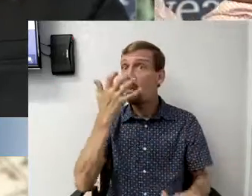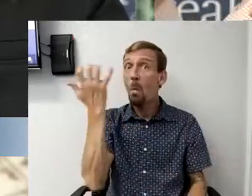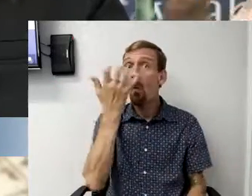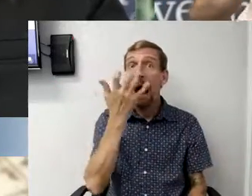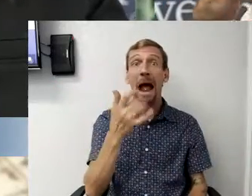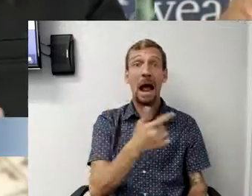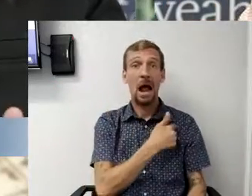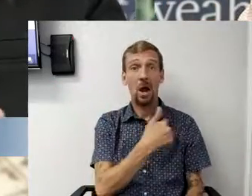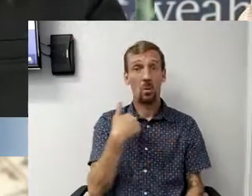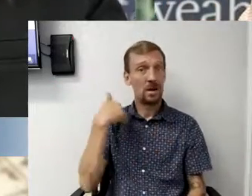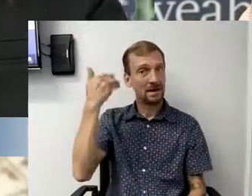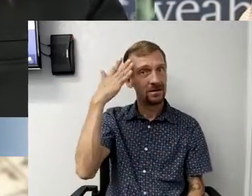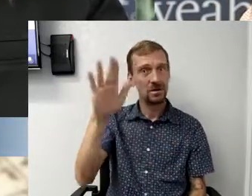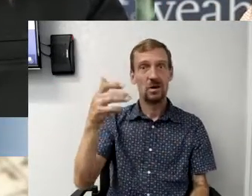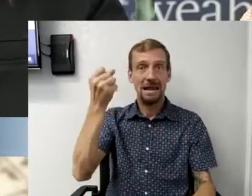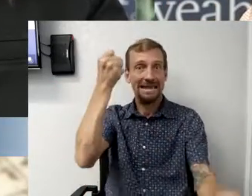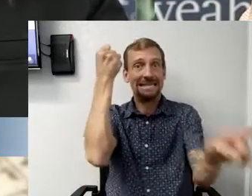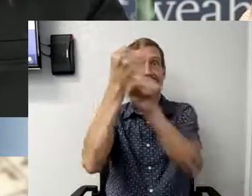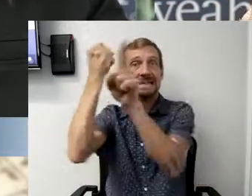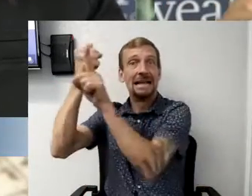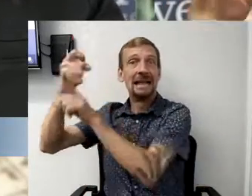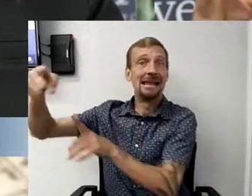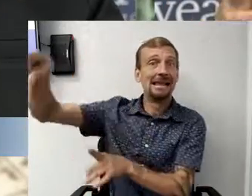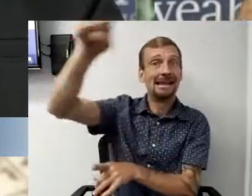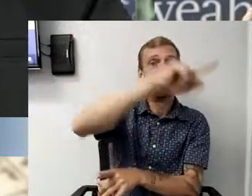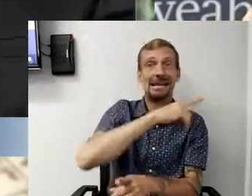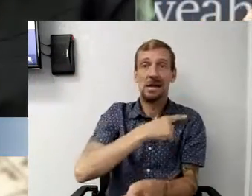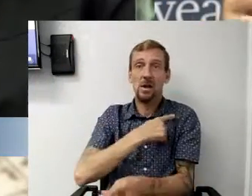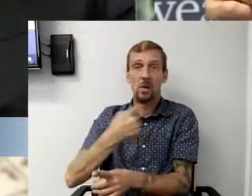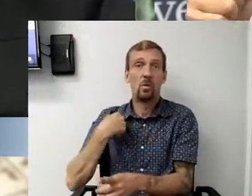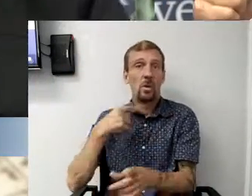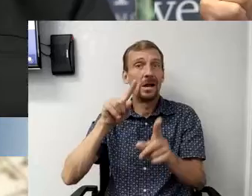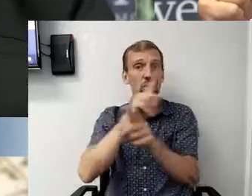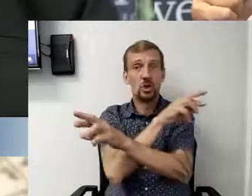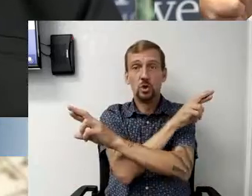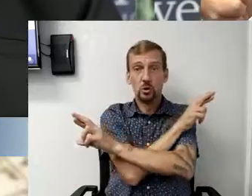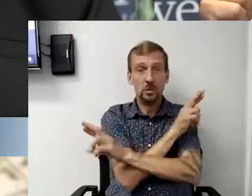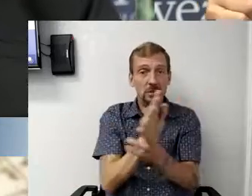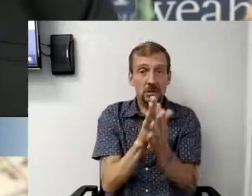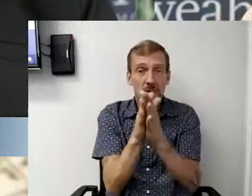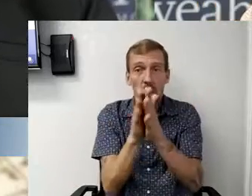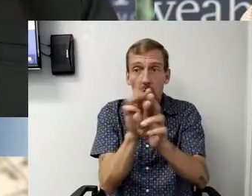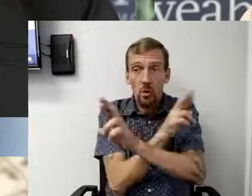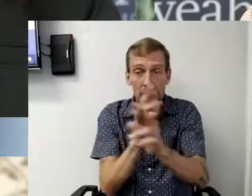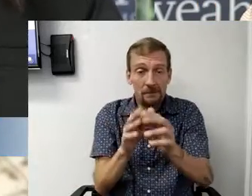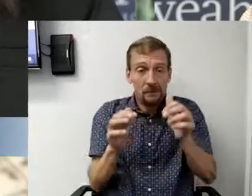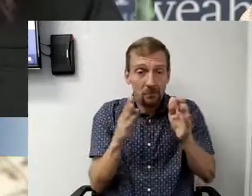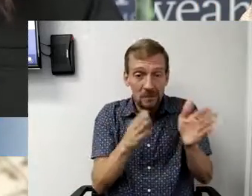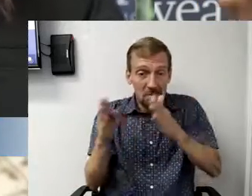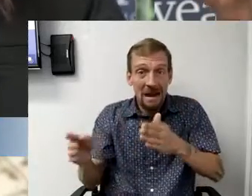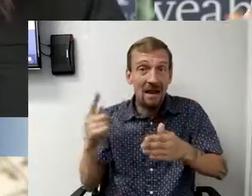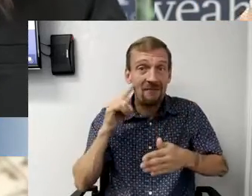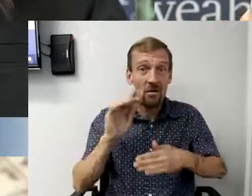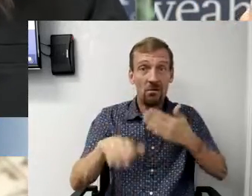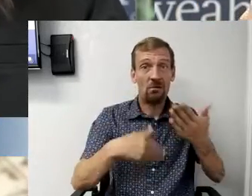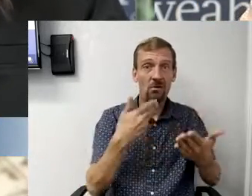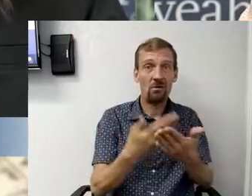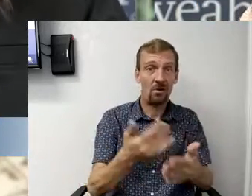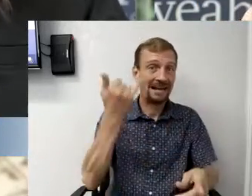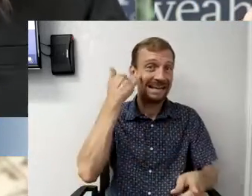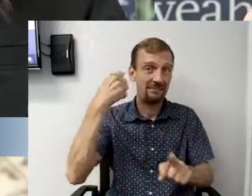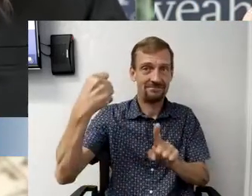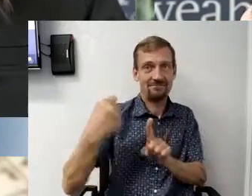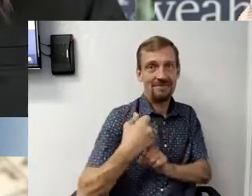was devastating other folks that all we could do was prepare for the devastation, sit and hold on, and try and do everything we could to minimize what